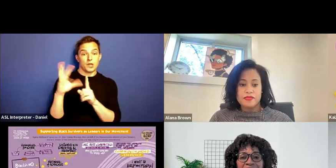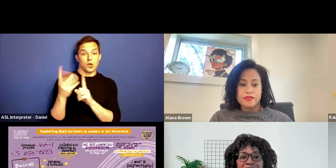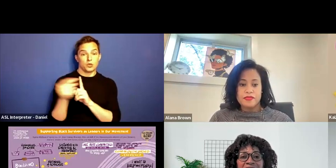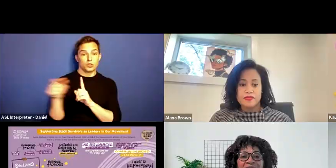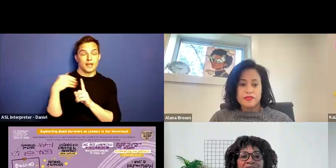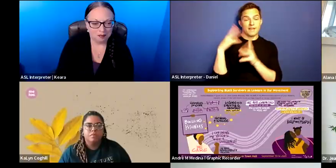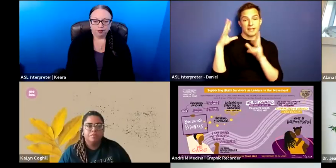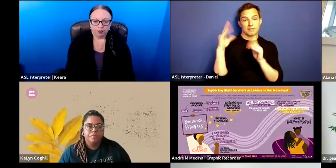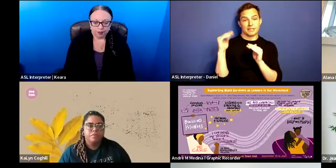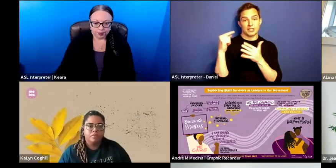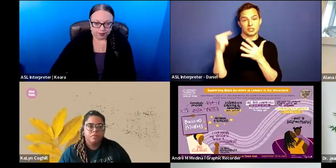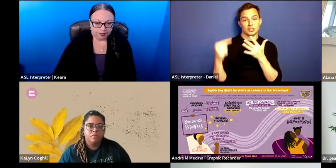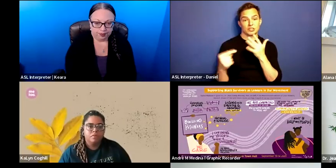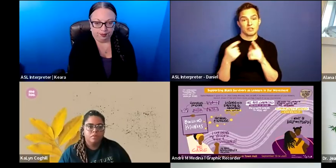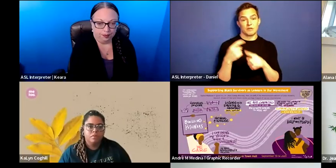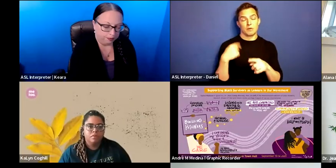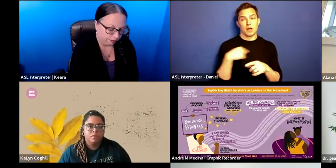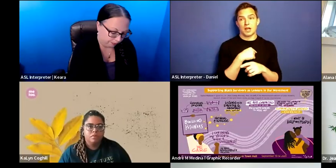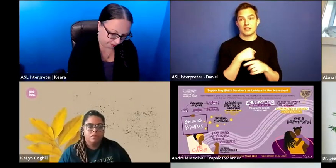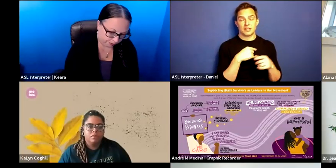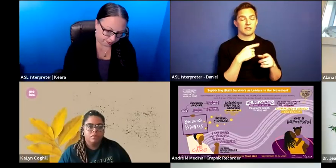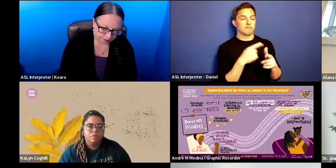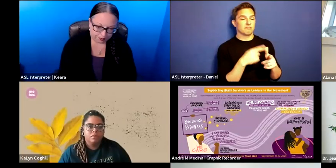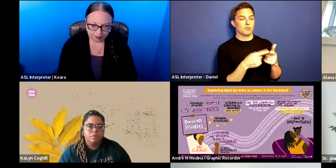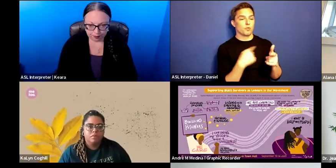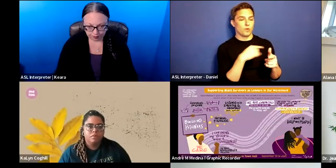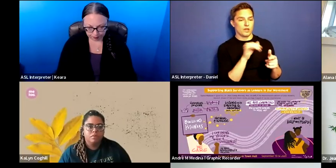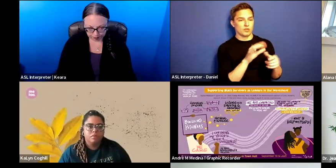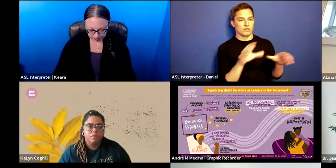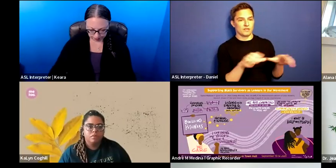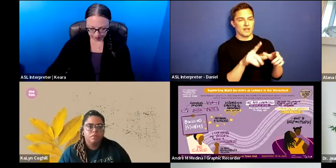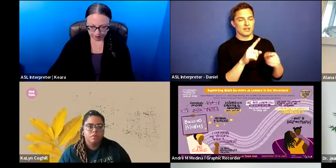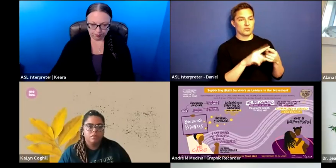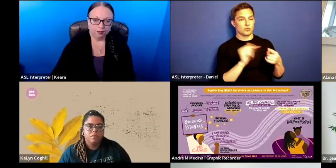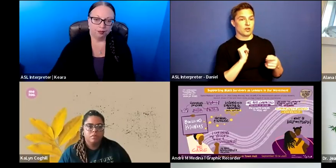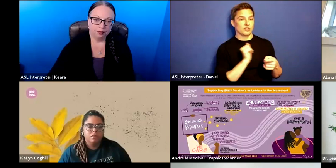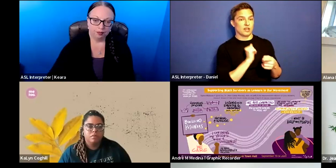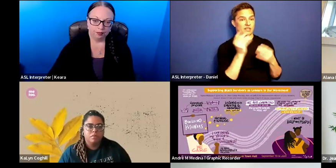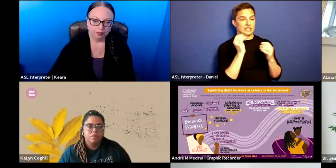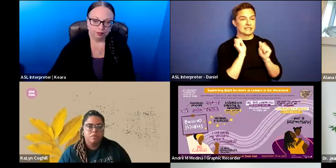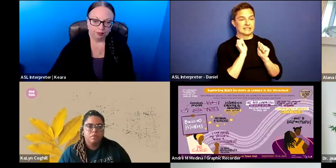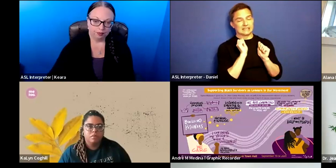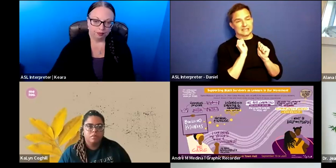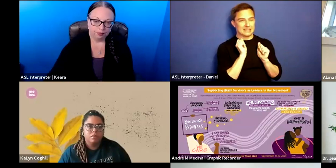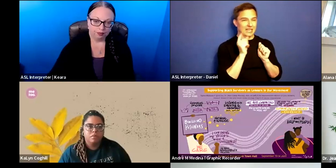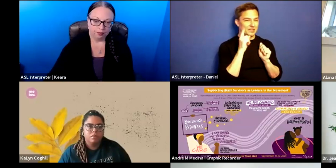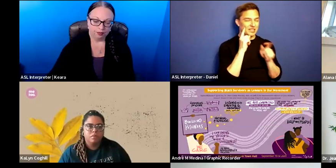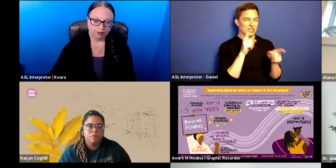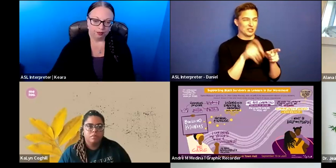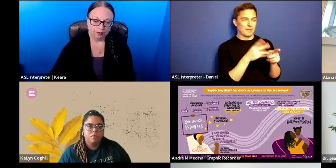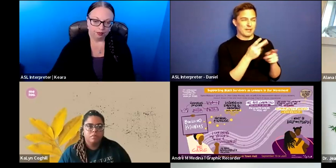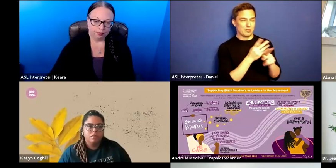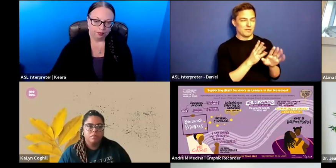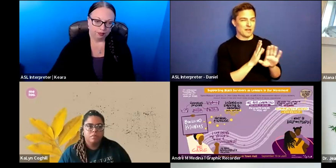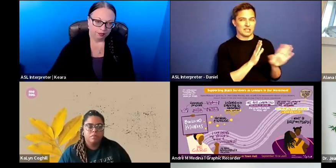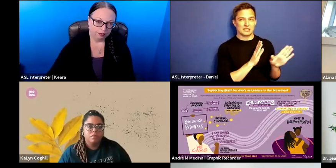of us. And so in some way, we have also done that to ourselves, to think that, I don't think she should be the supervisor,